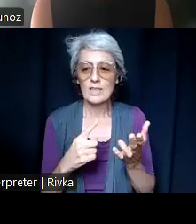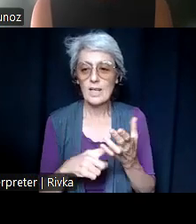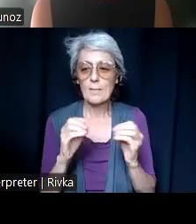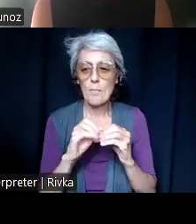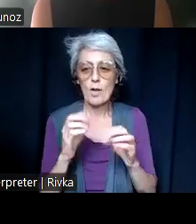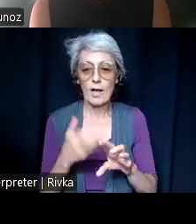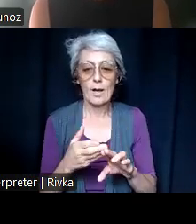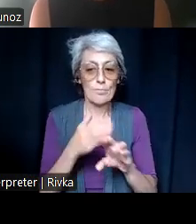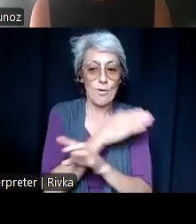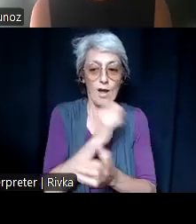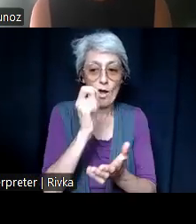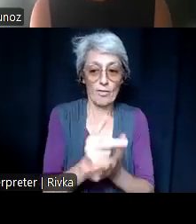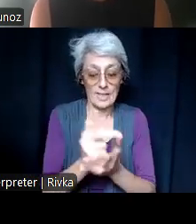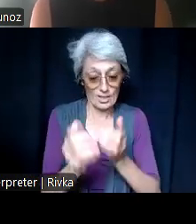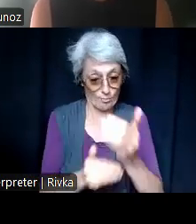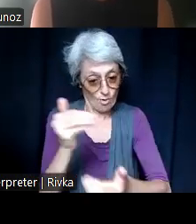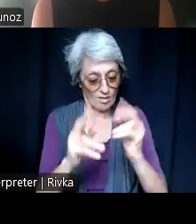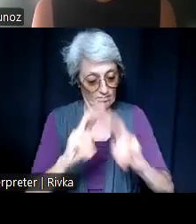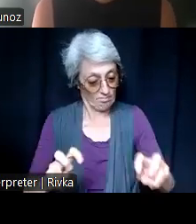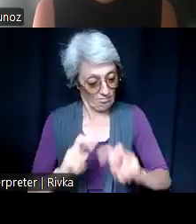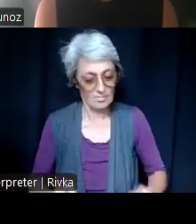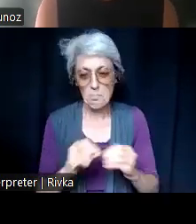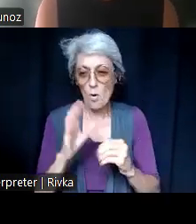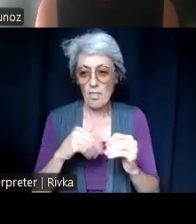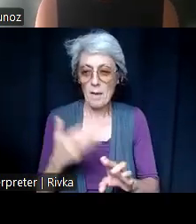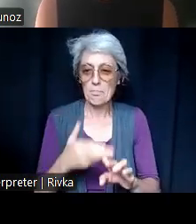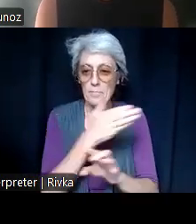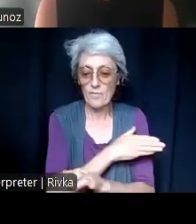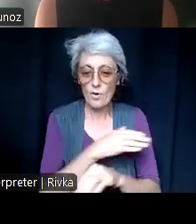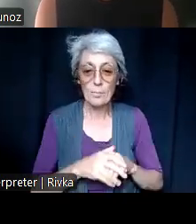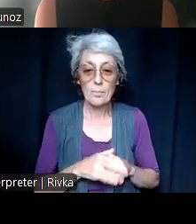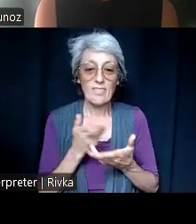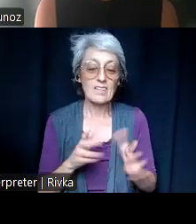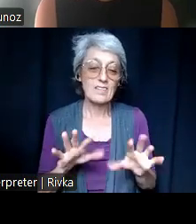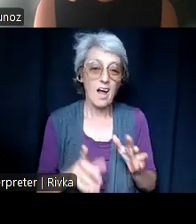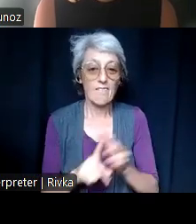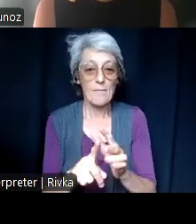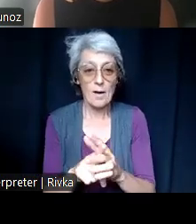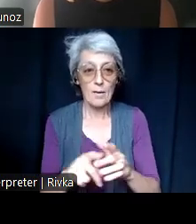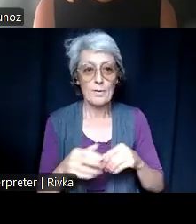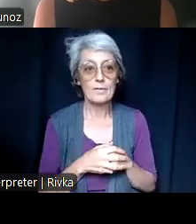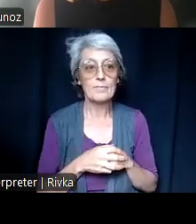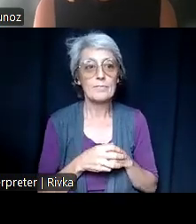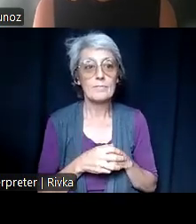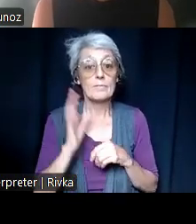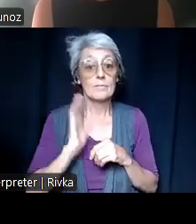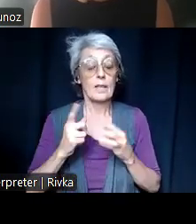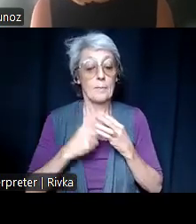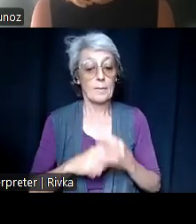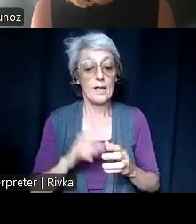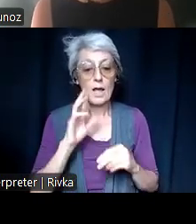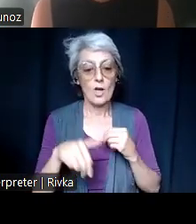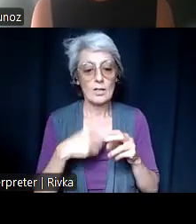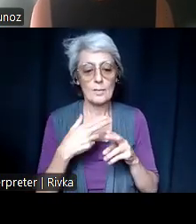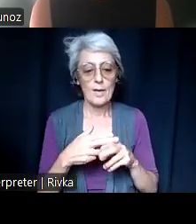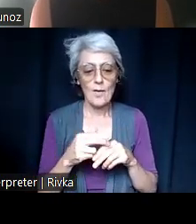than we have in the past, but it's just as things kind of come up. One of the early things, like I talked about our Association